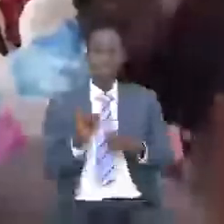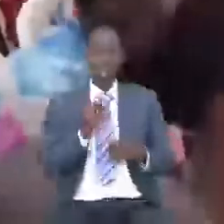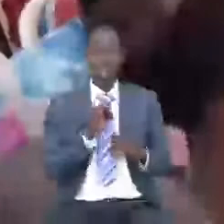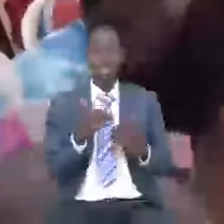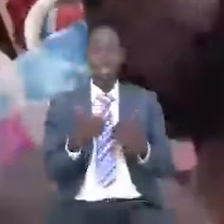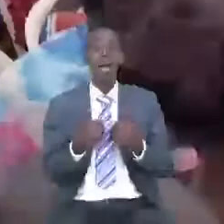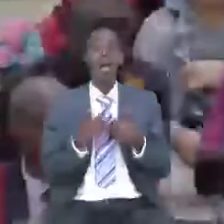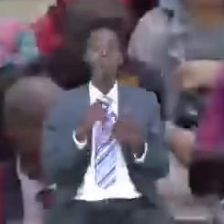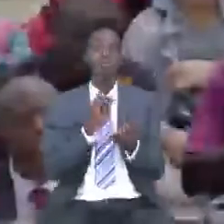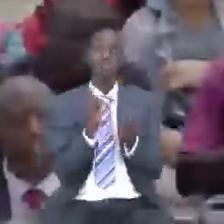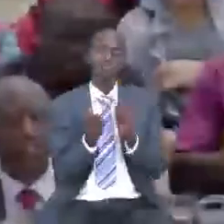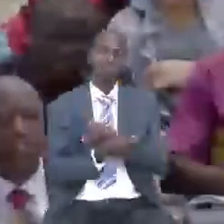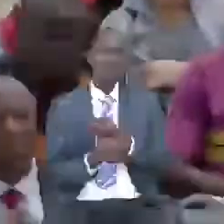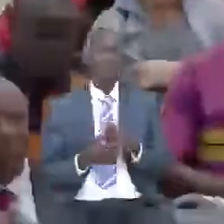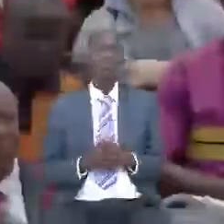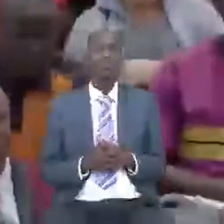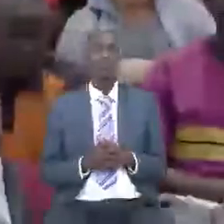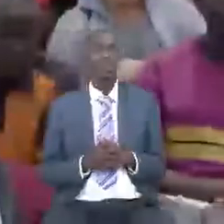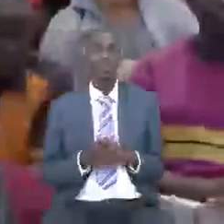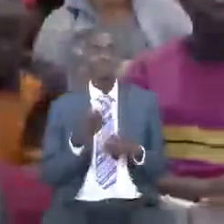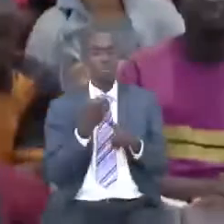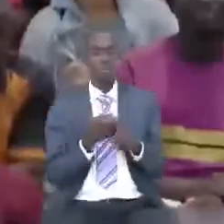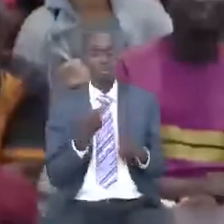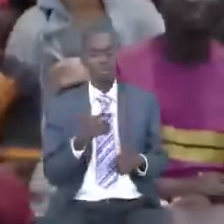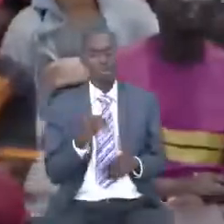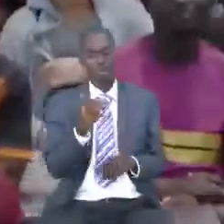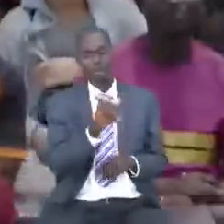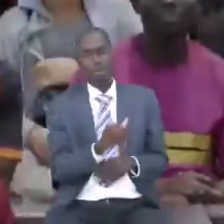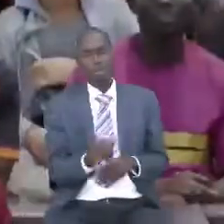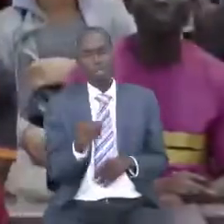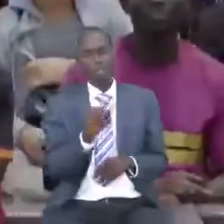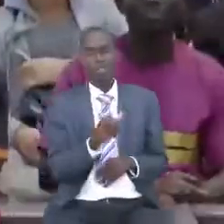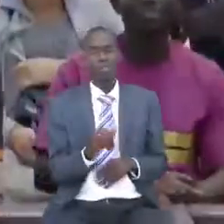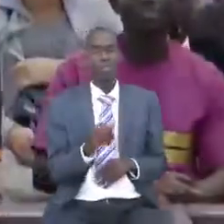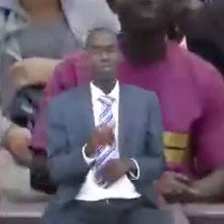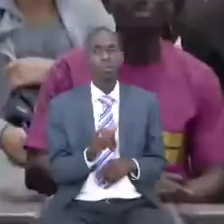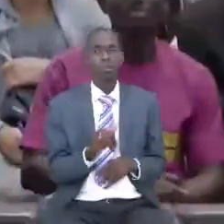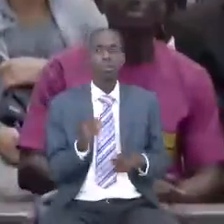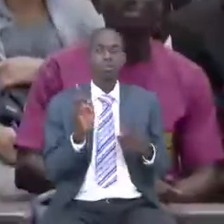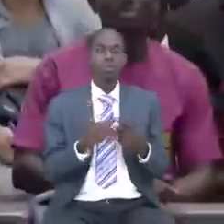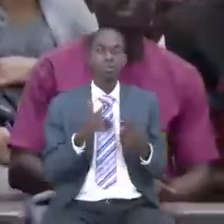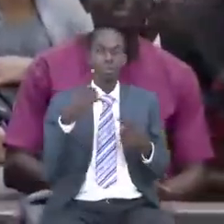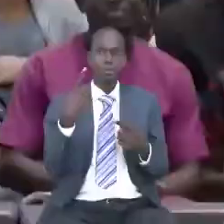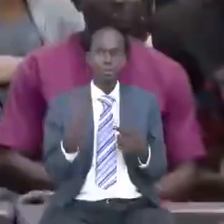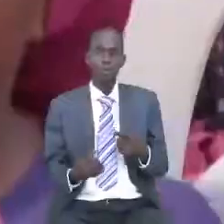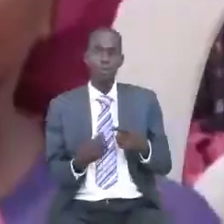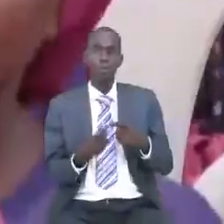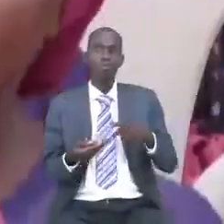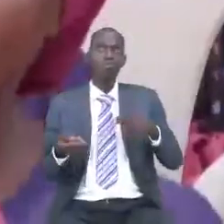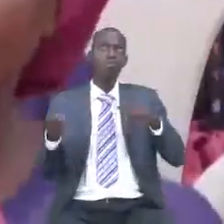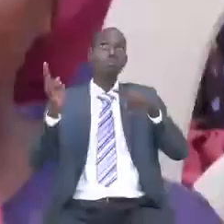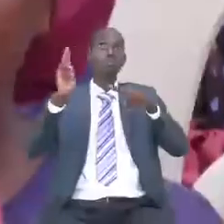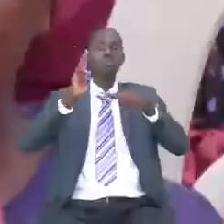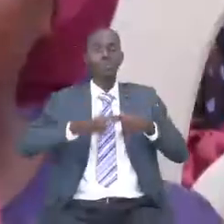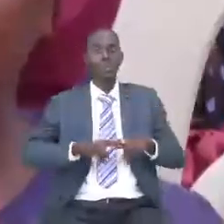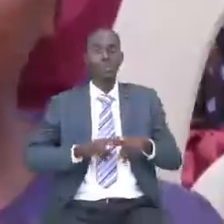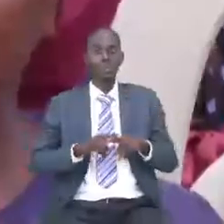I have changed. From the ordinary to the extraordinary.